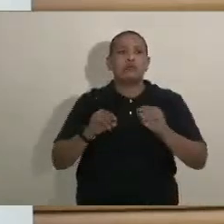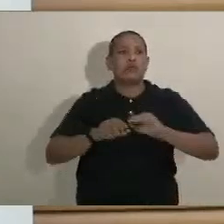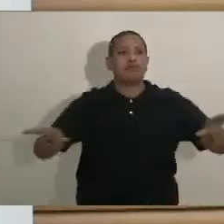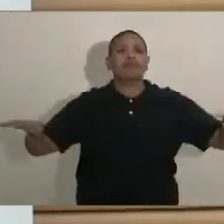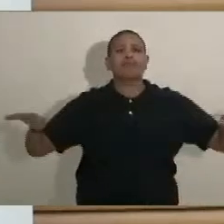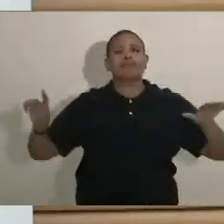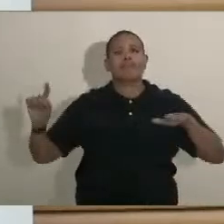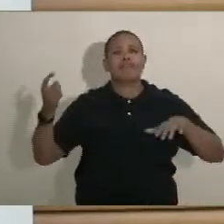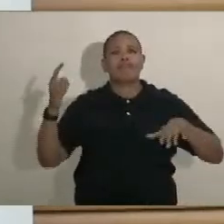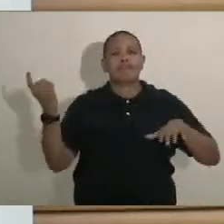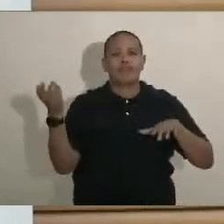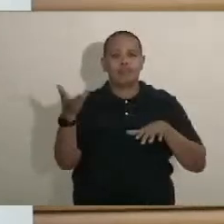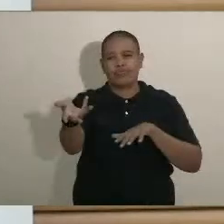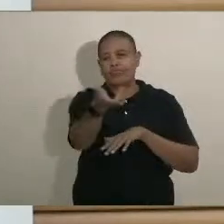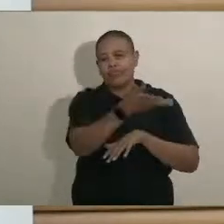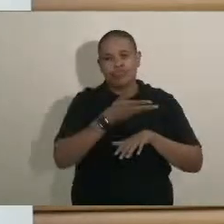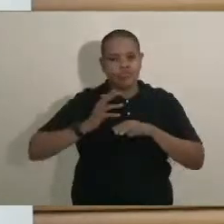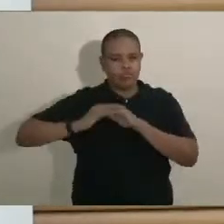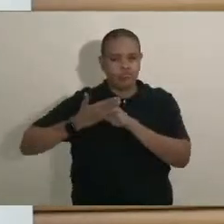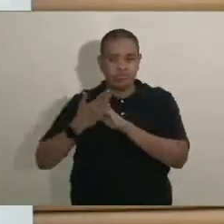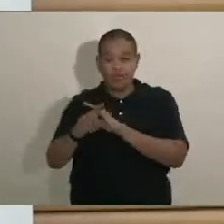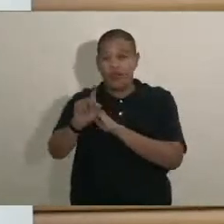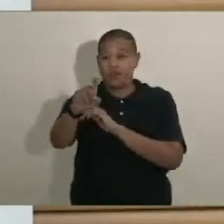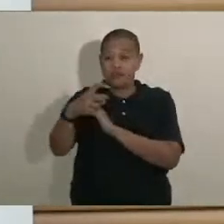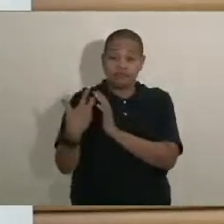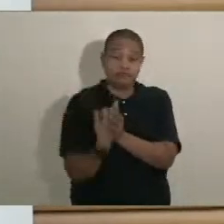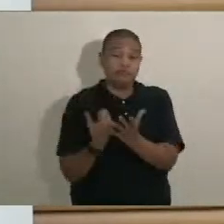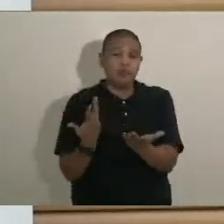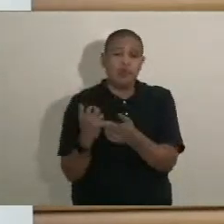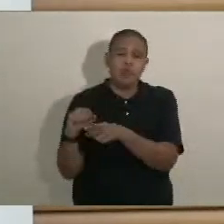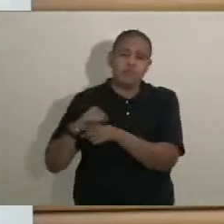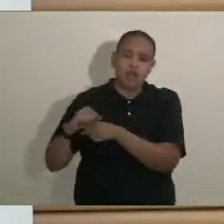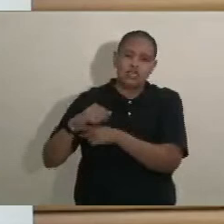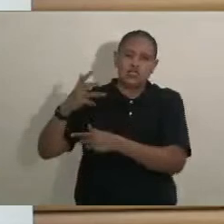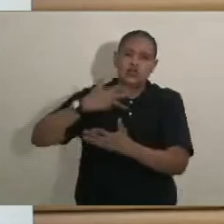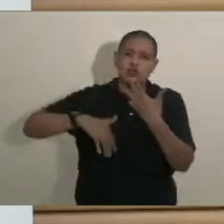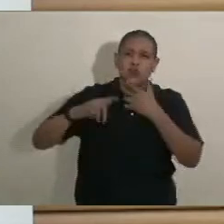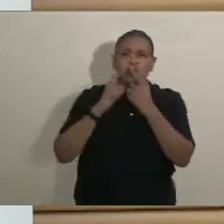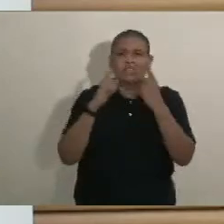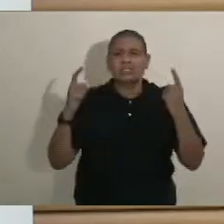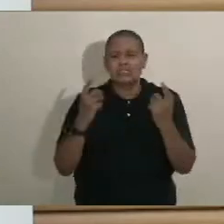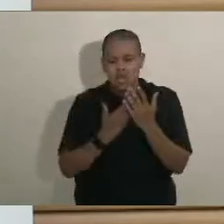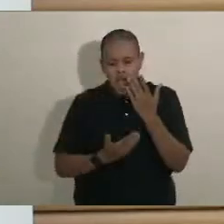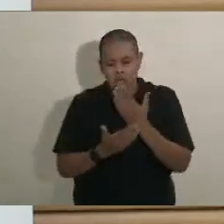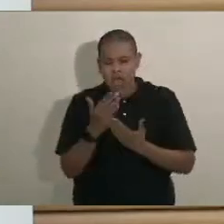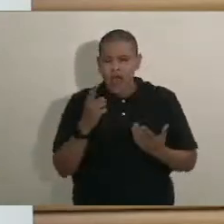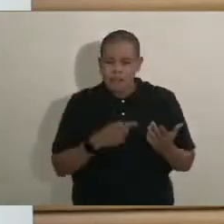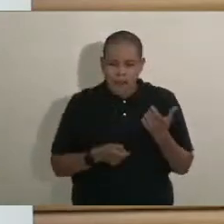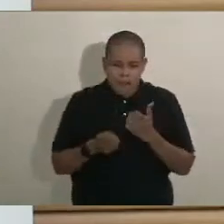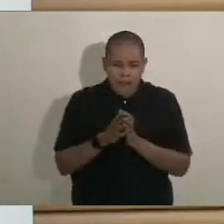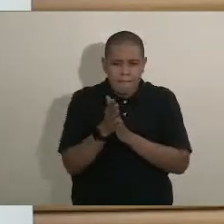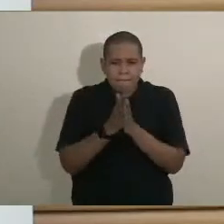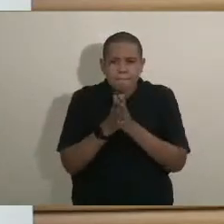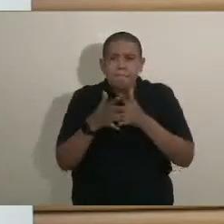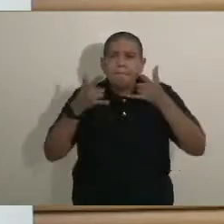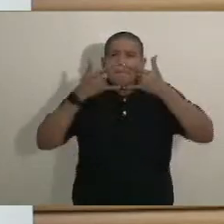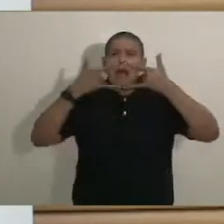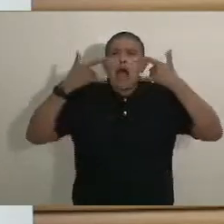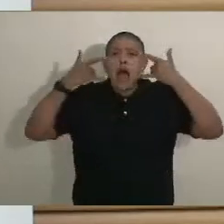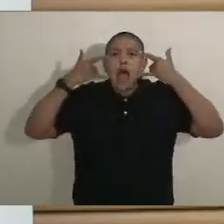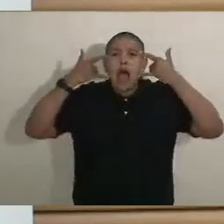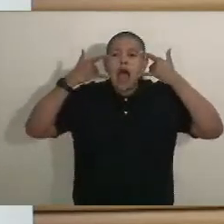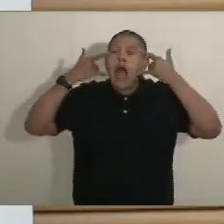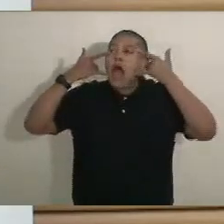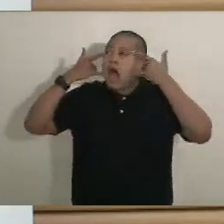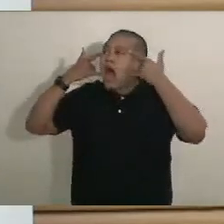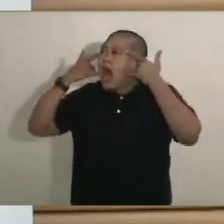population. You need to practice the social distance, the hand sanitizing, the wearing of the mask when you find you're